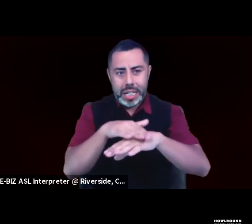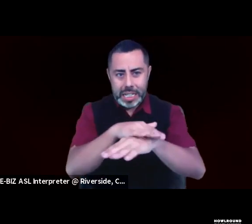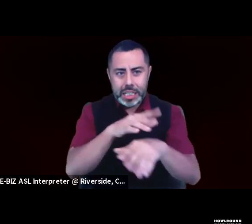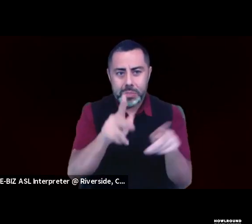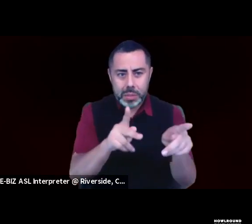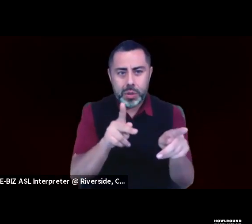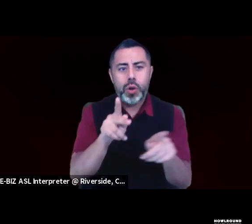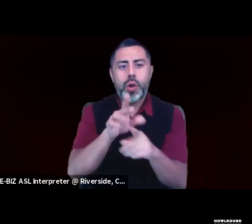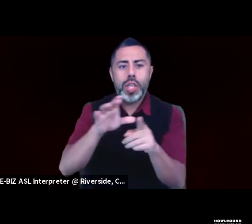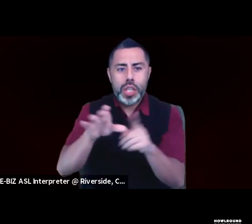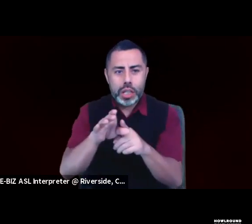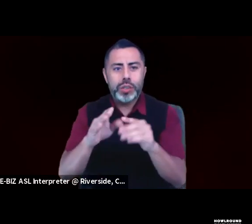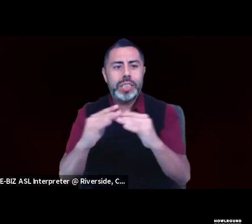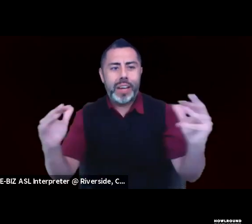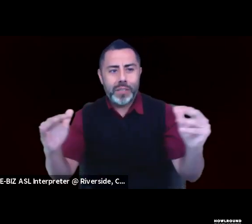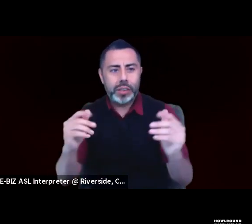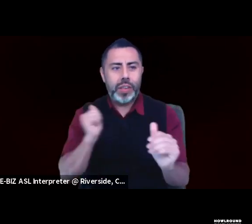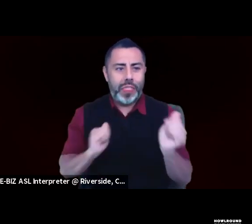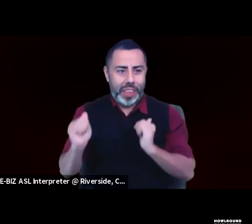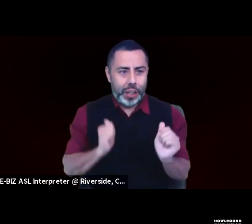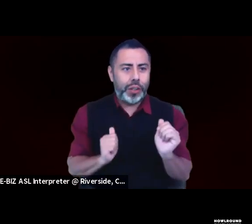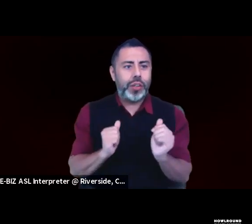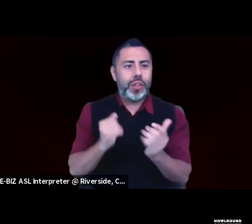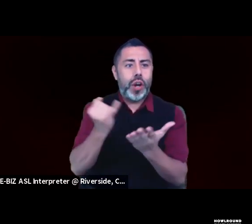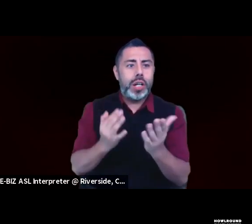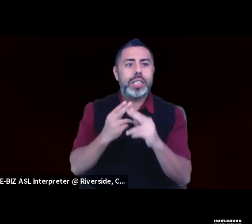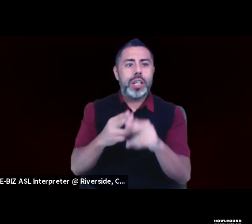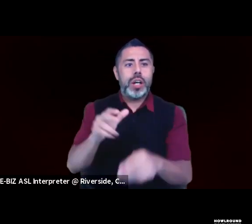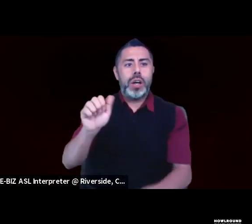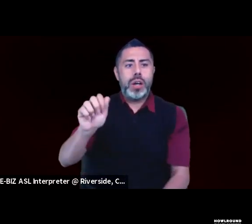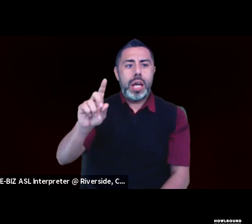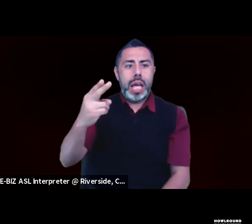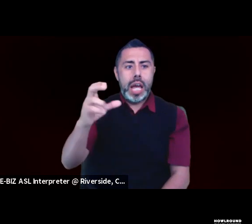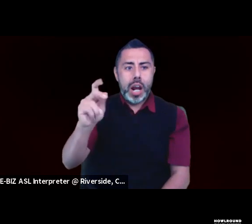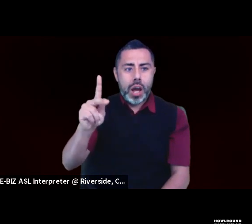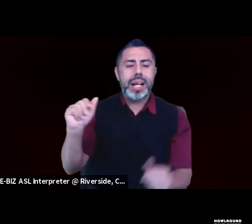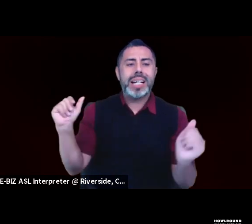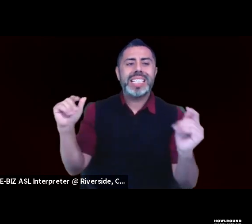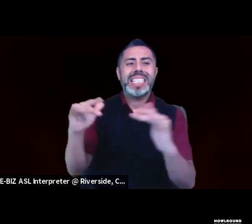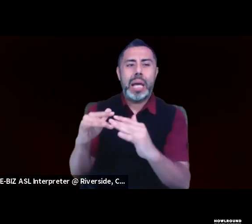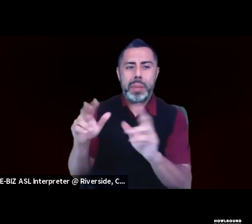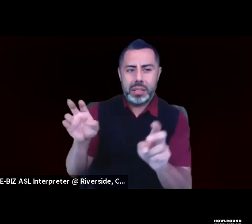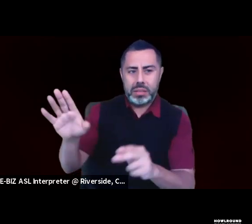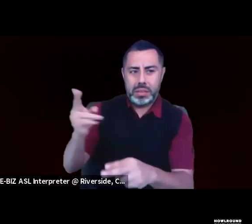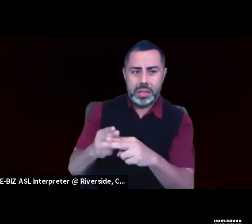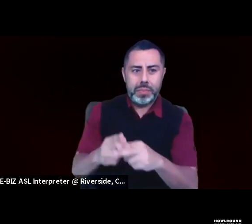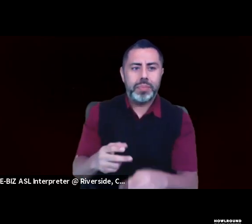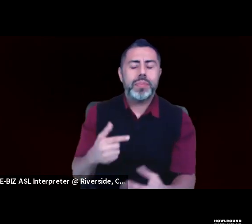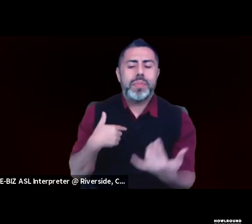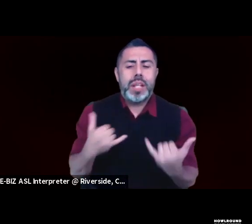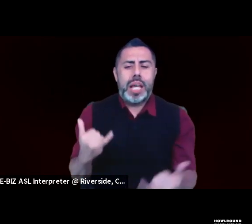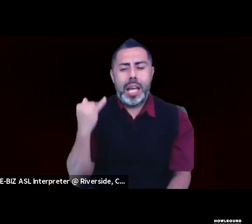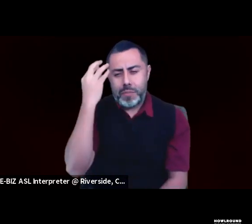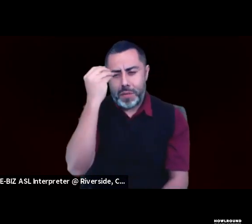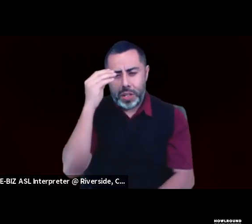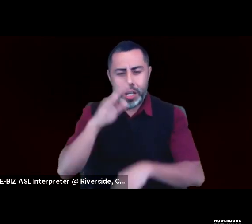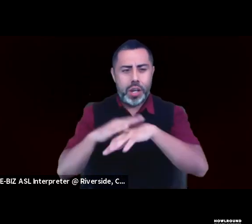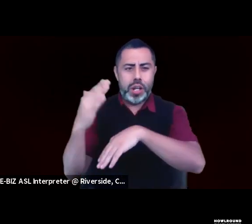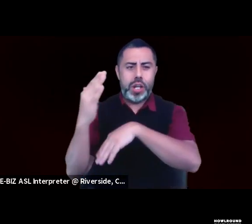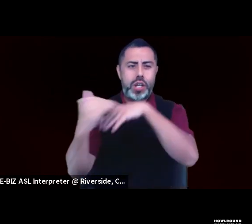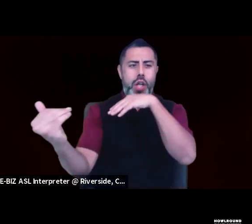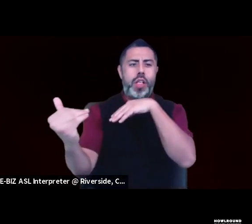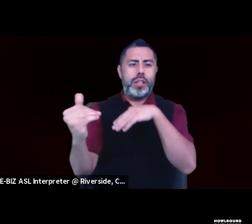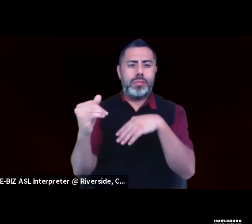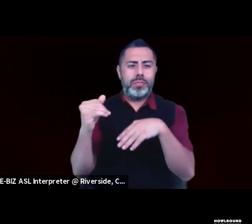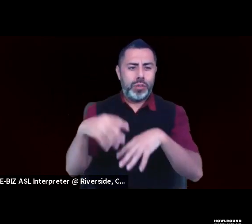at the helm along with others. And I've been reflecting on a call to action that Alok V.